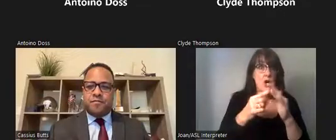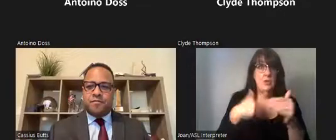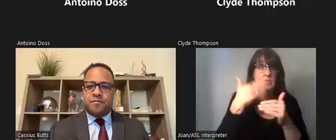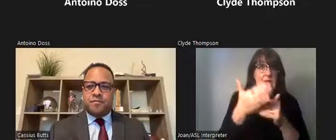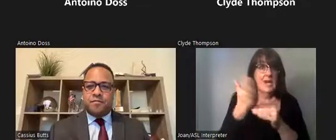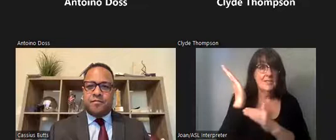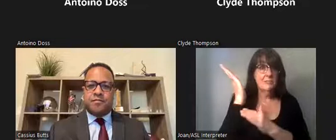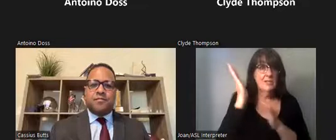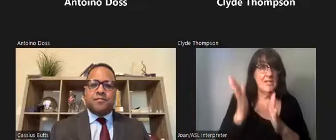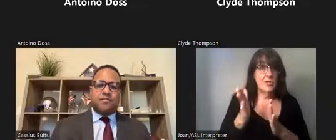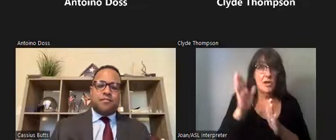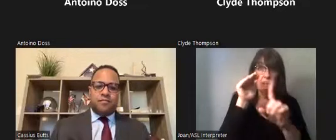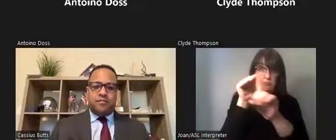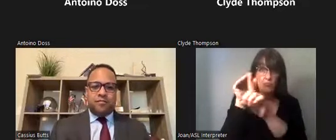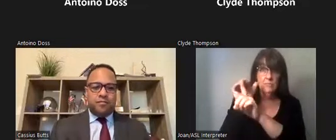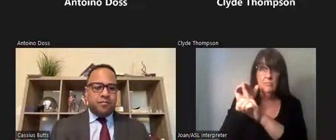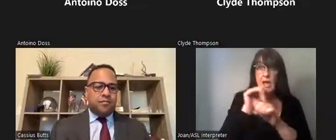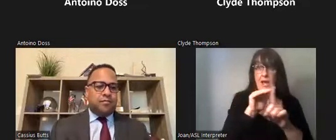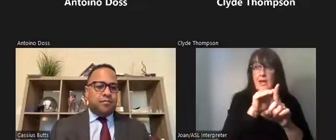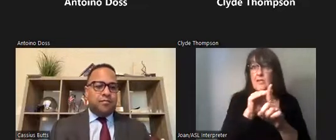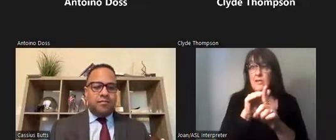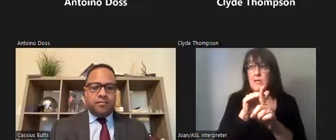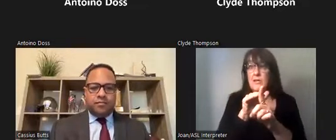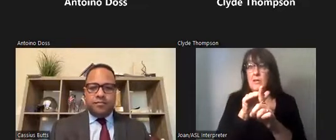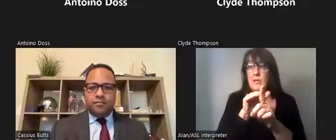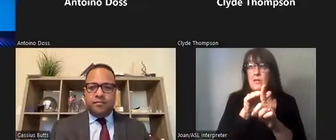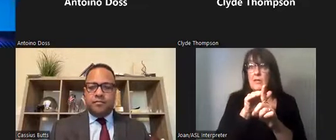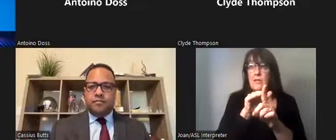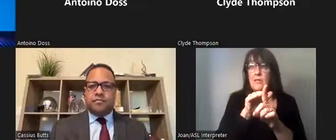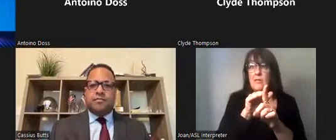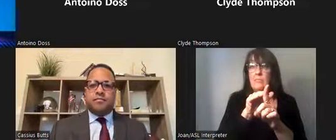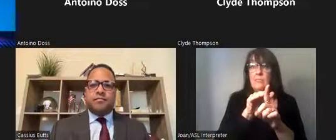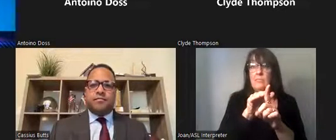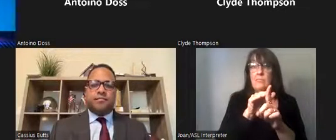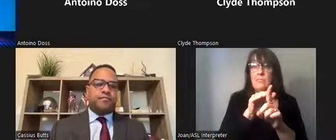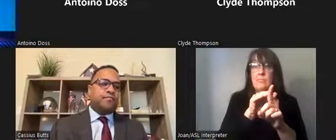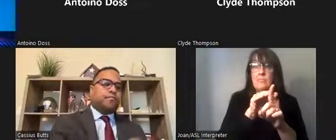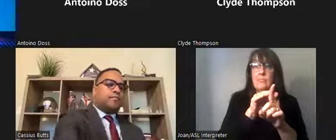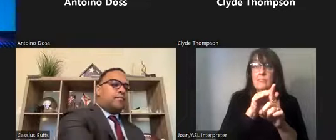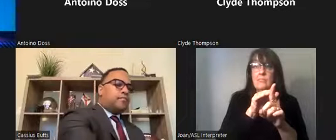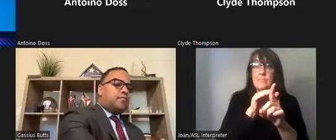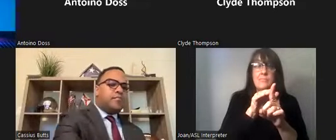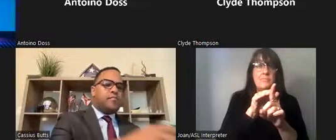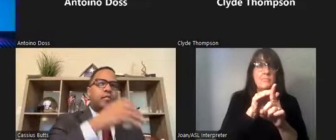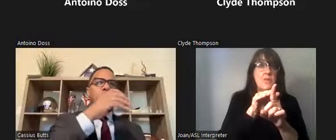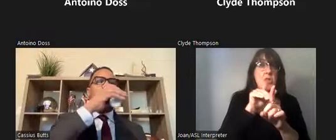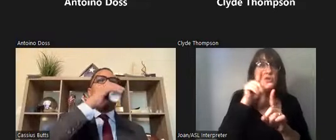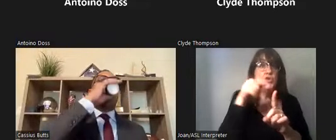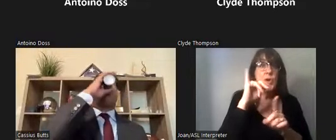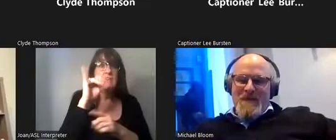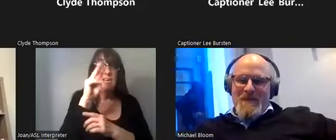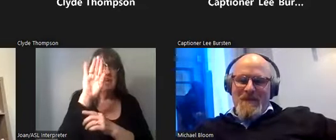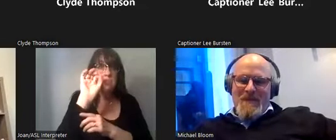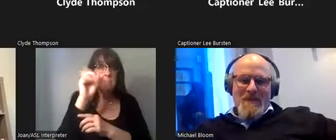I wanted to remind everyone, particularly members in the public, we have an inbox. So we have the